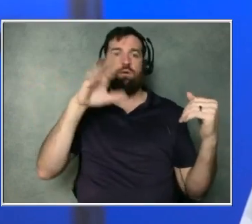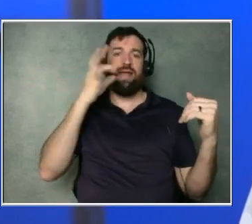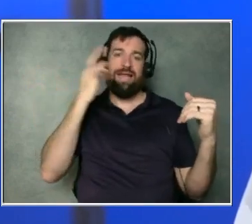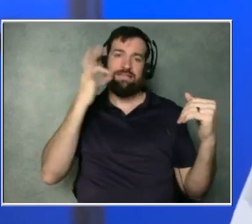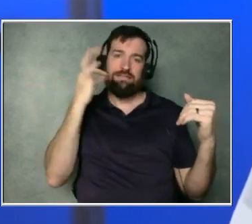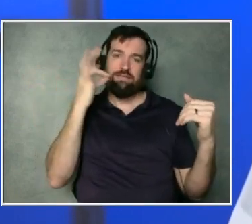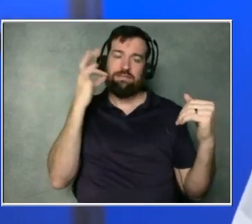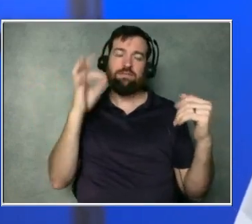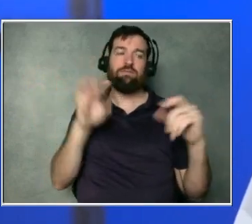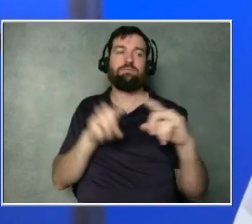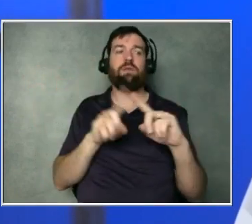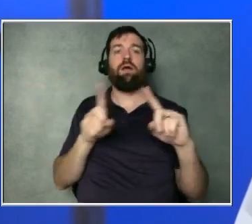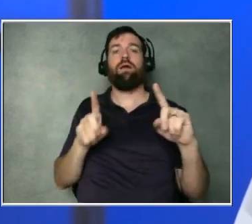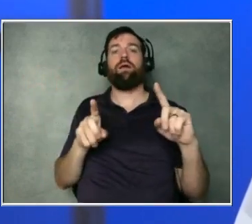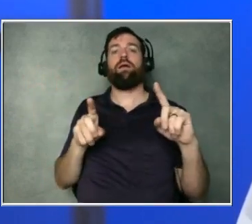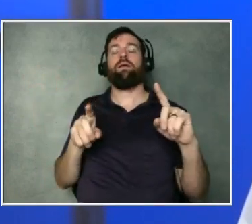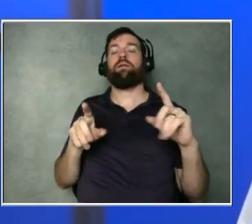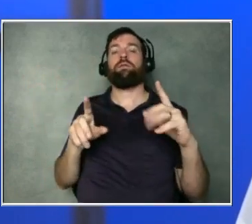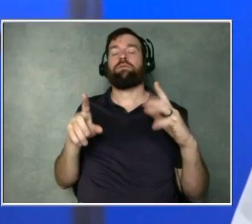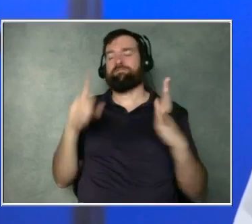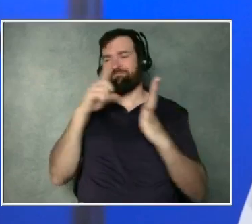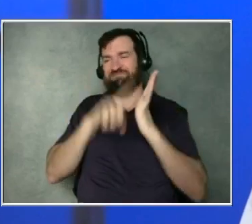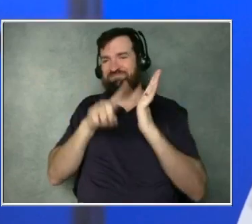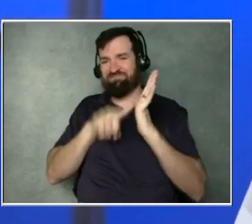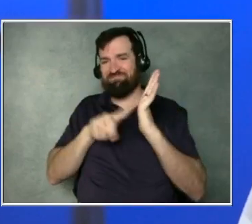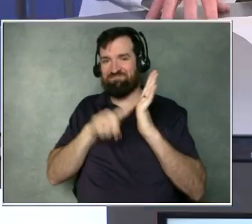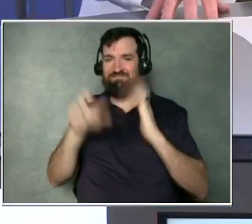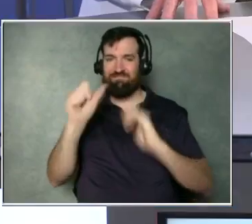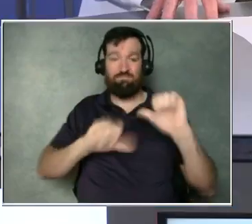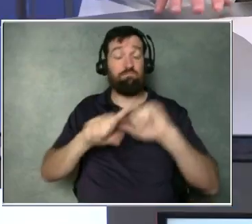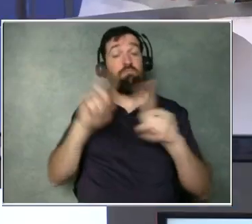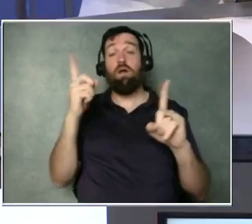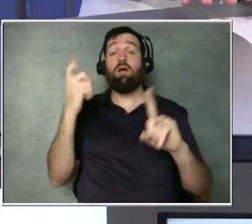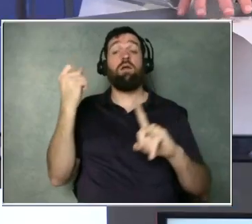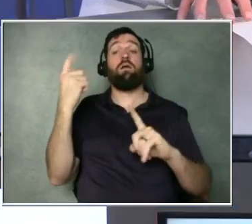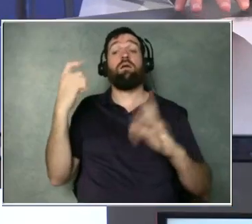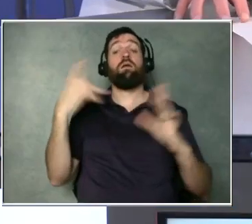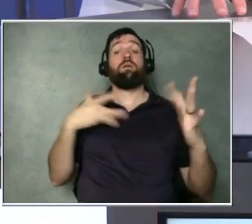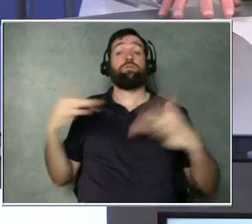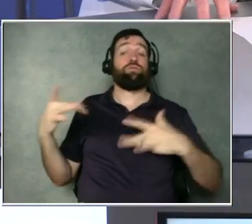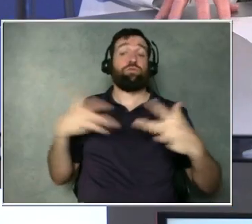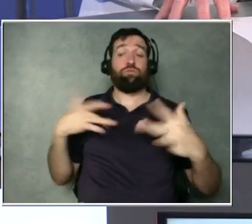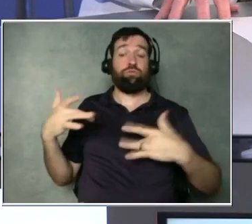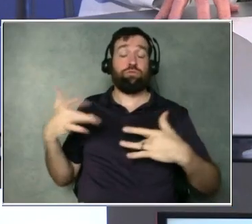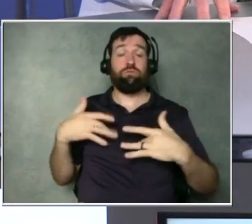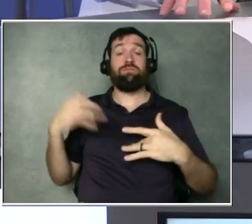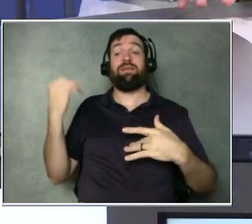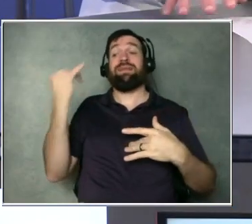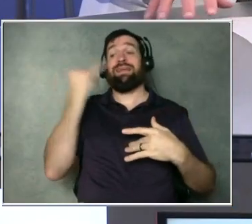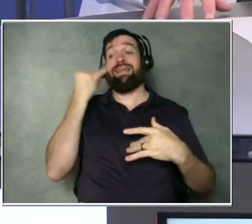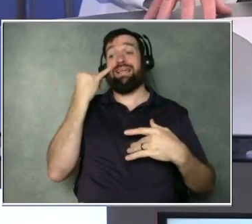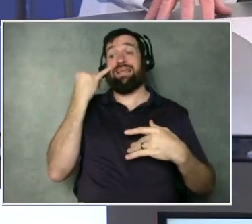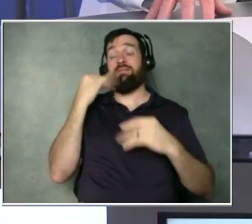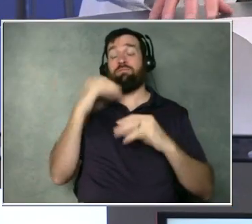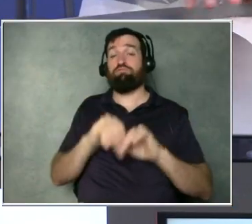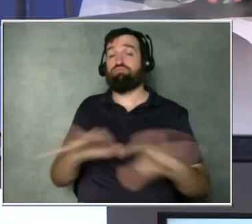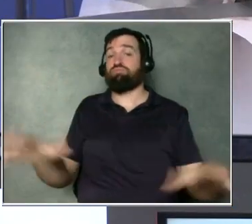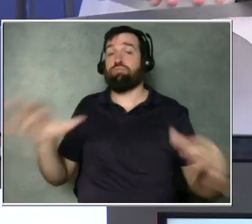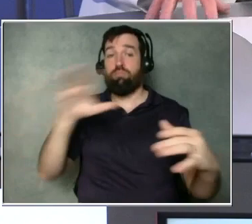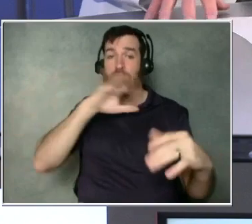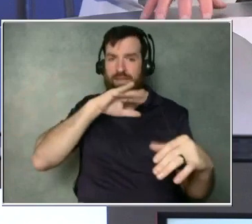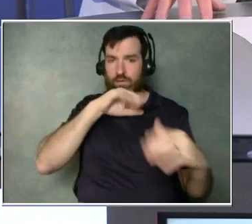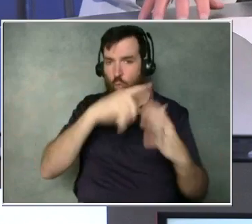this point, getting down to the basic science level. But what the concern is if it gets into our pig herds, what will happen